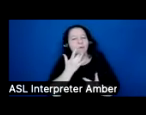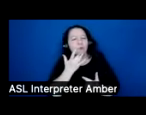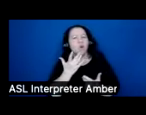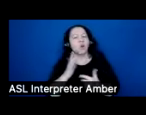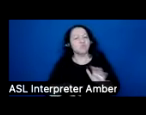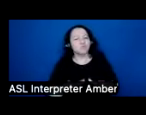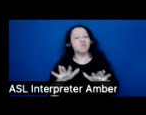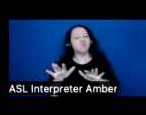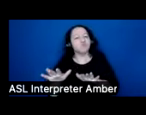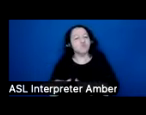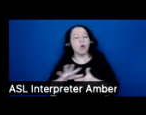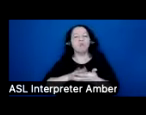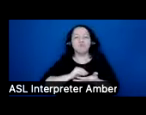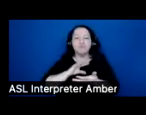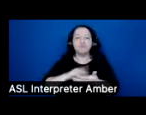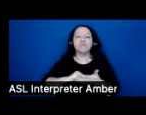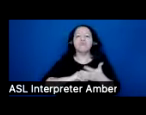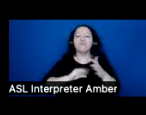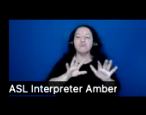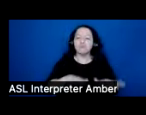time doing the best that we can with,